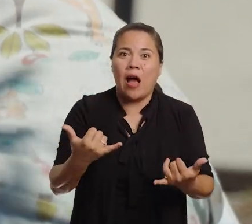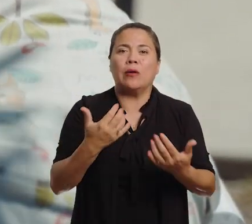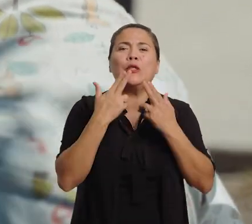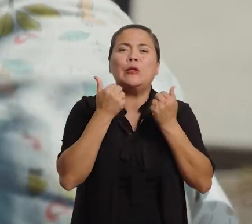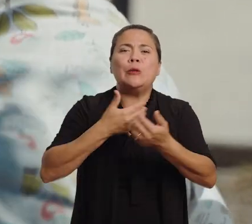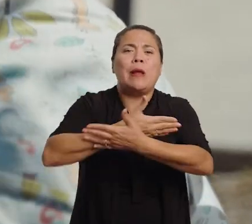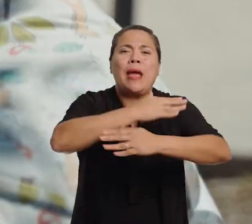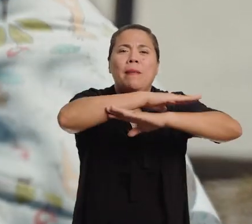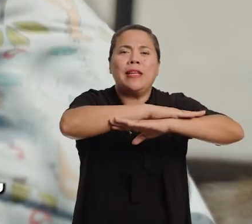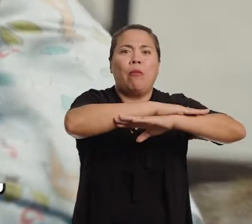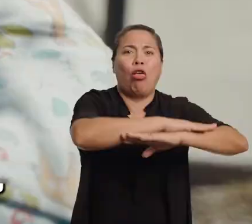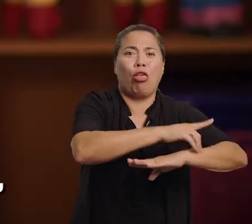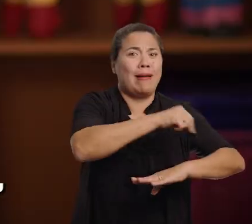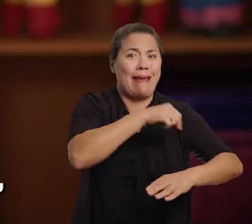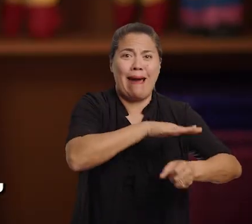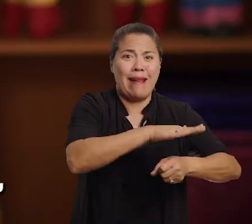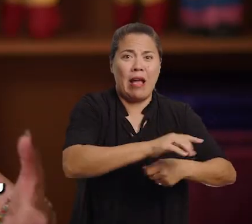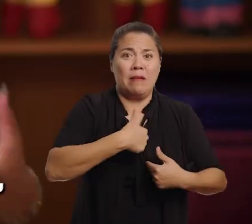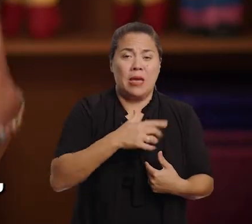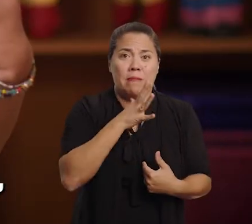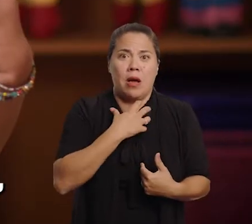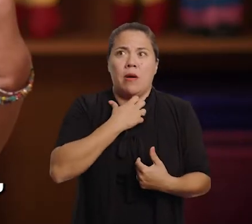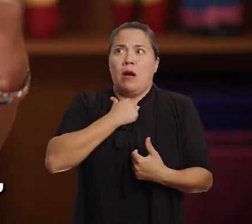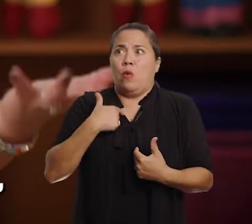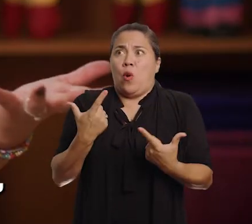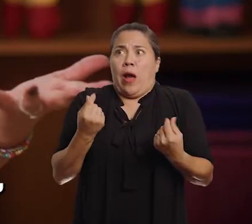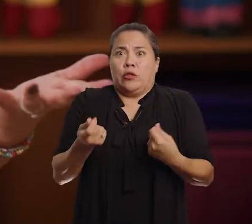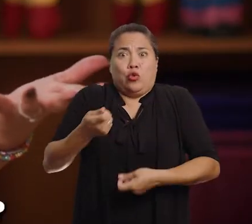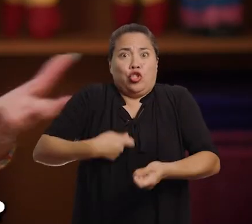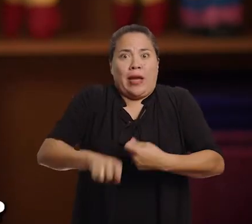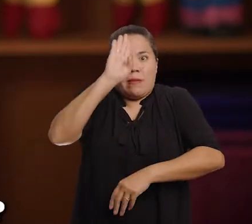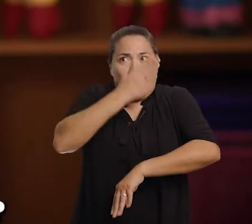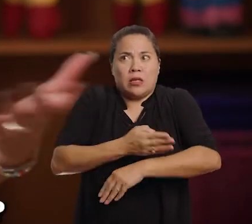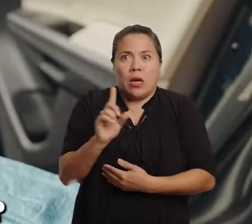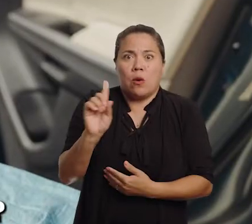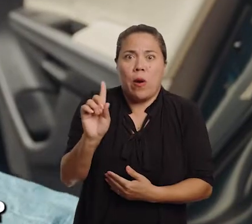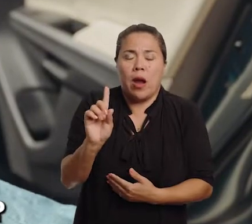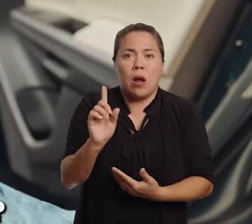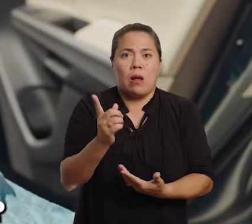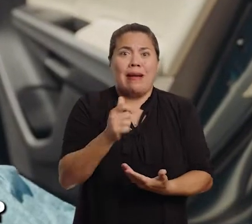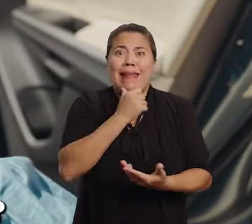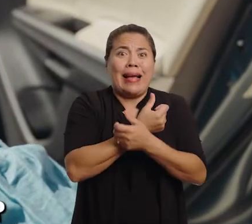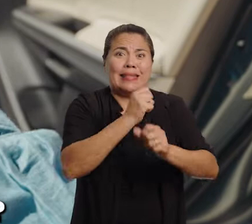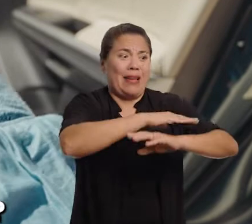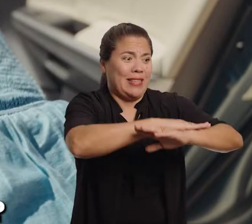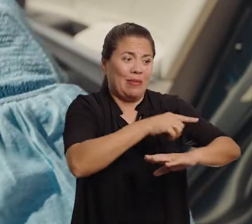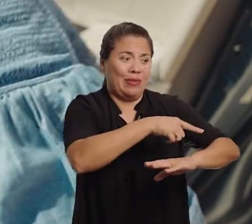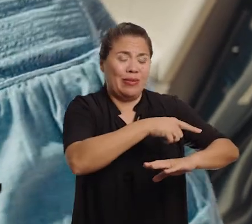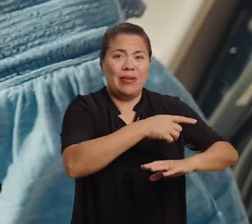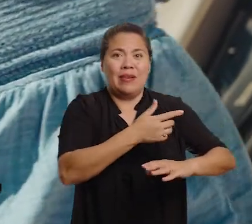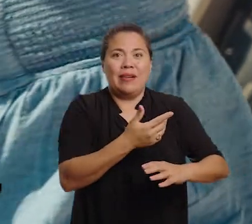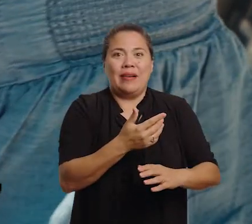changing stations. Right away, it was kind of like that mom, what am I gonna do? What will I then do when I can't put him safely on the